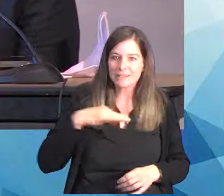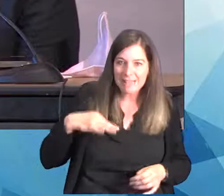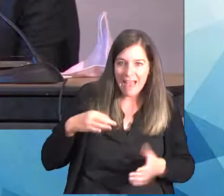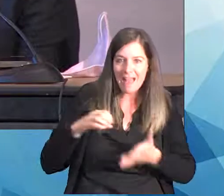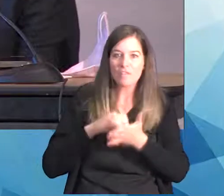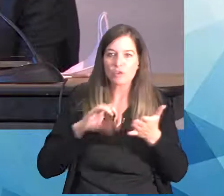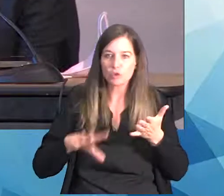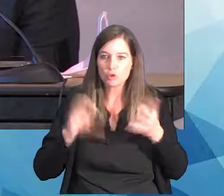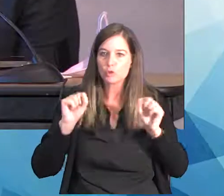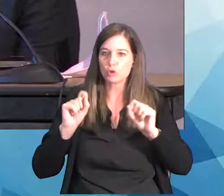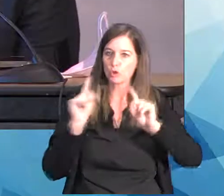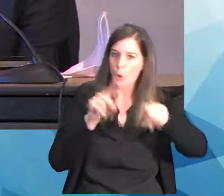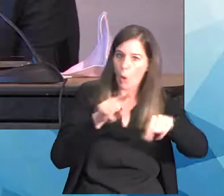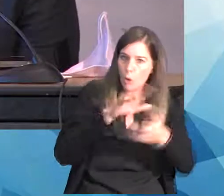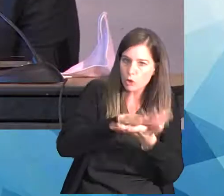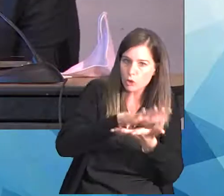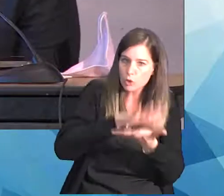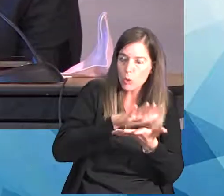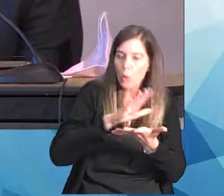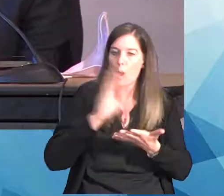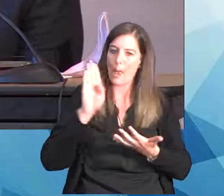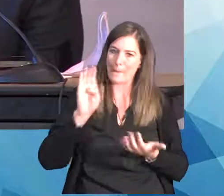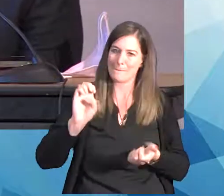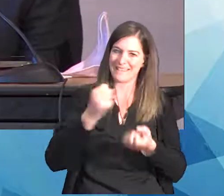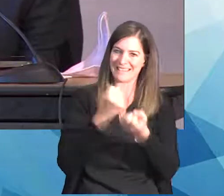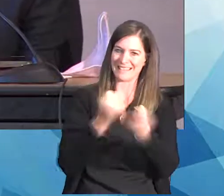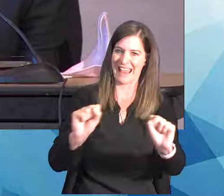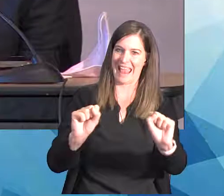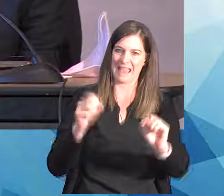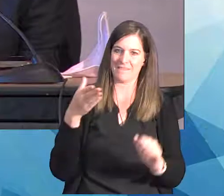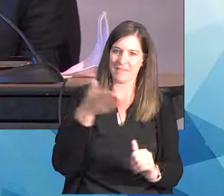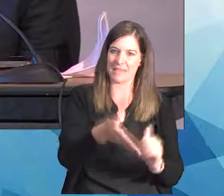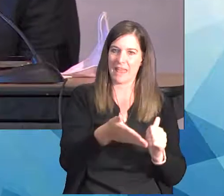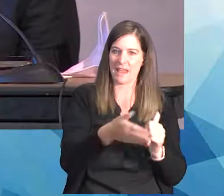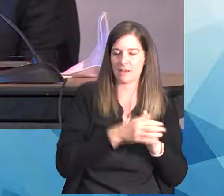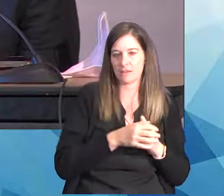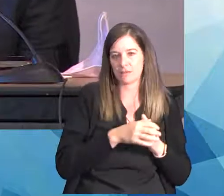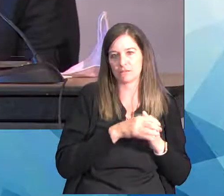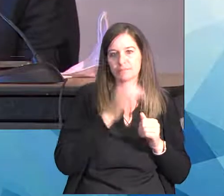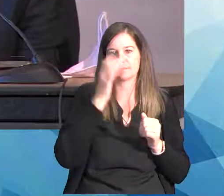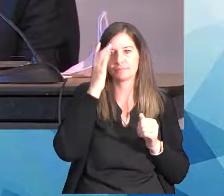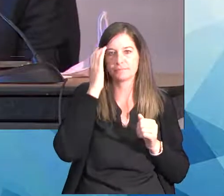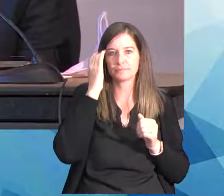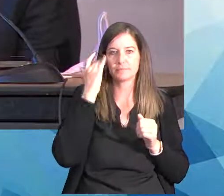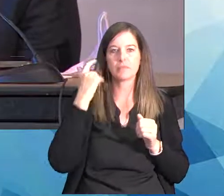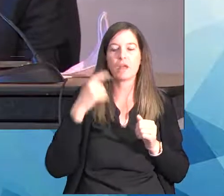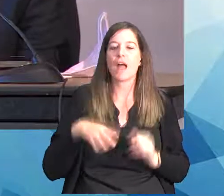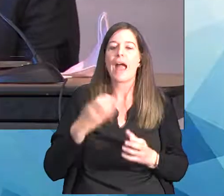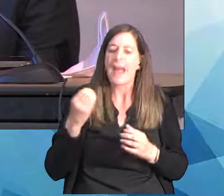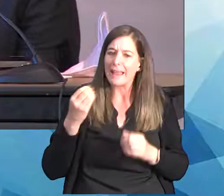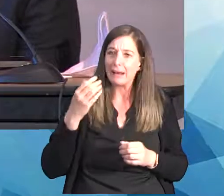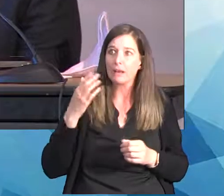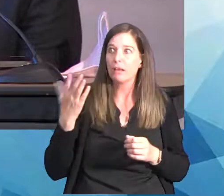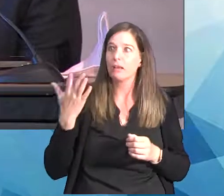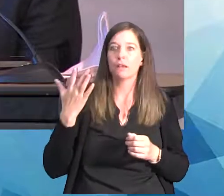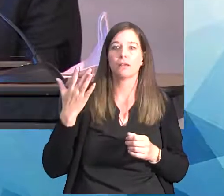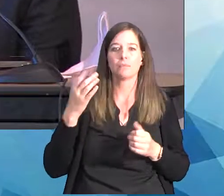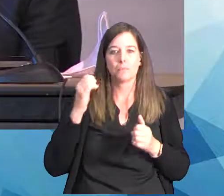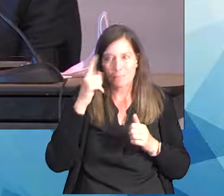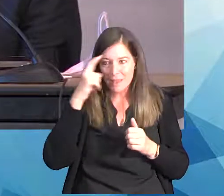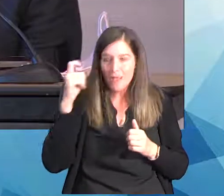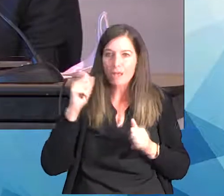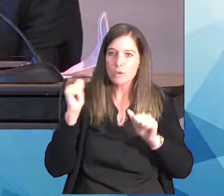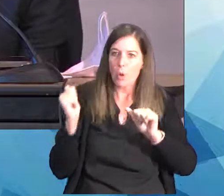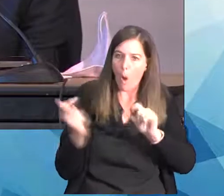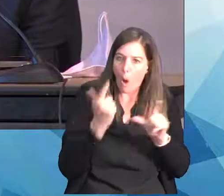we and that it wasn't because the superintendent said this is our policy and that's it. That's because everyone lived it every